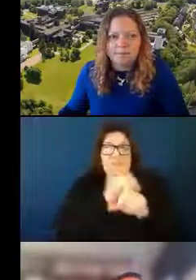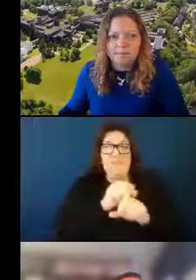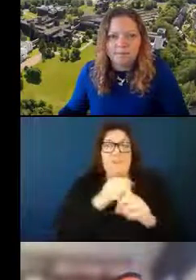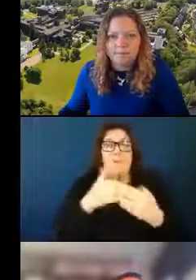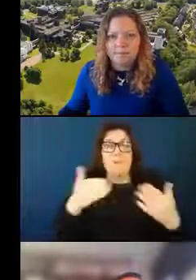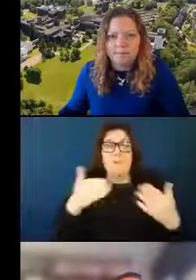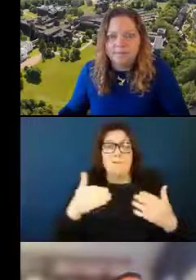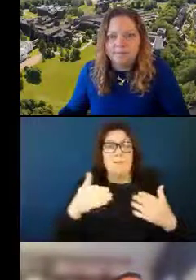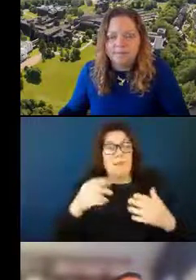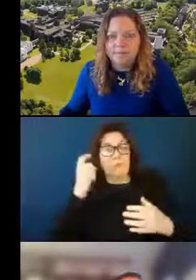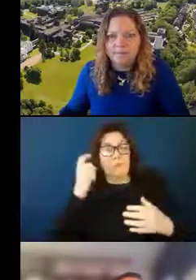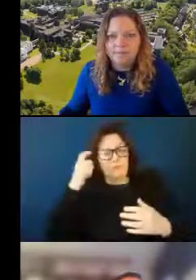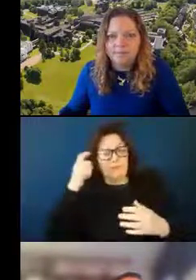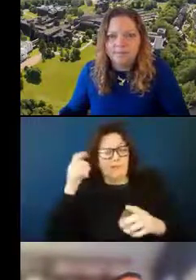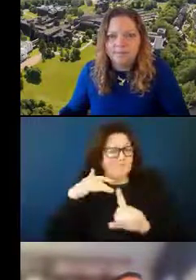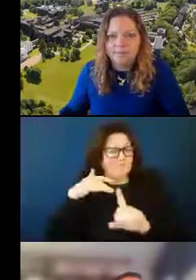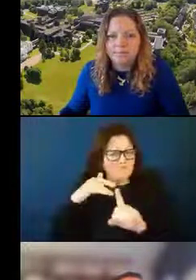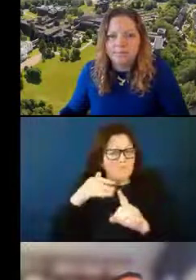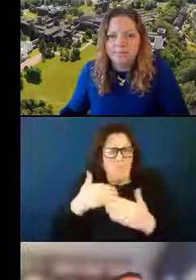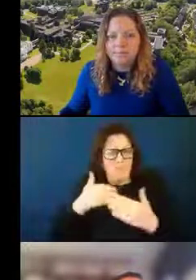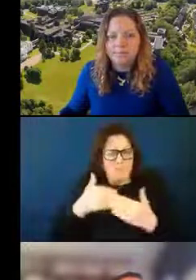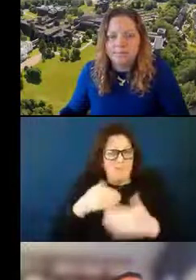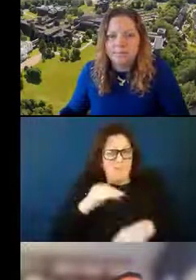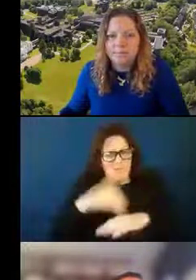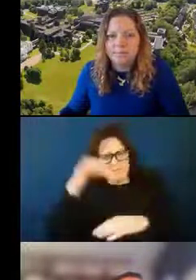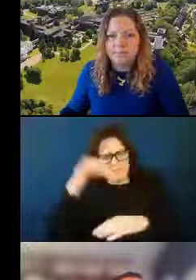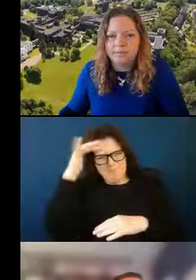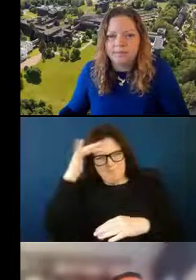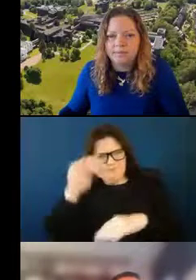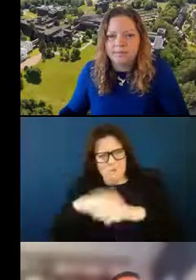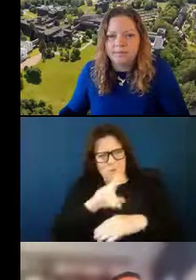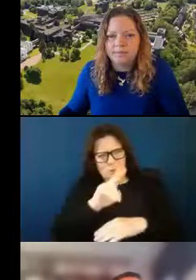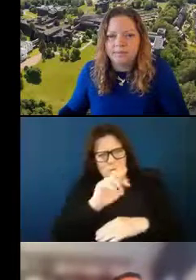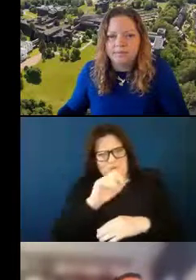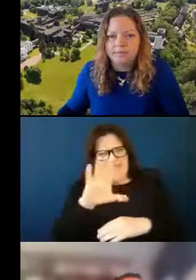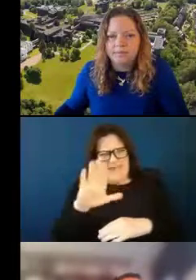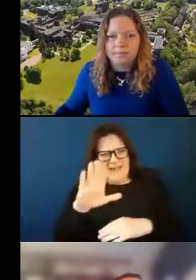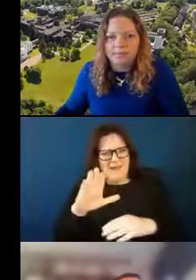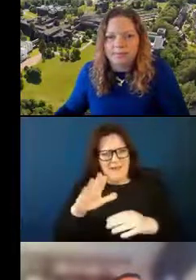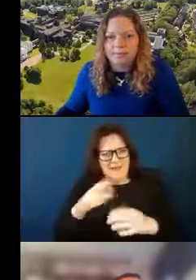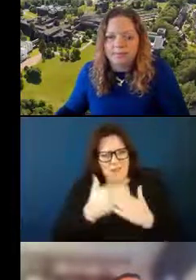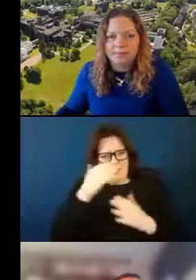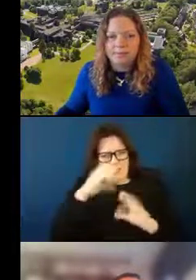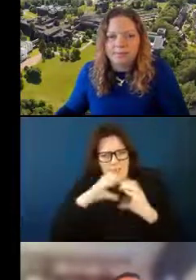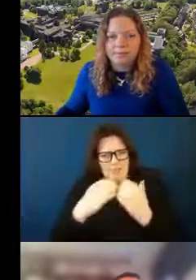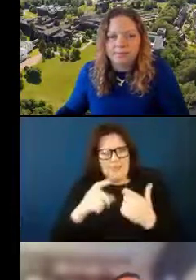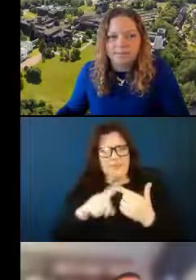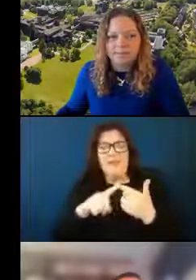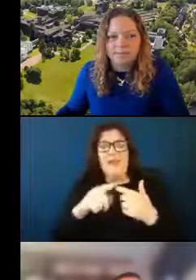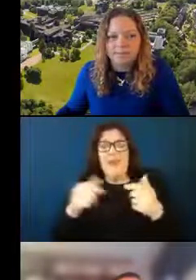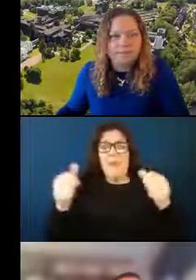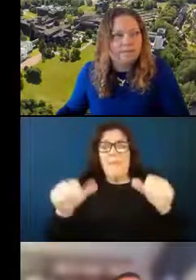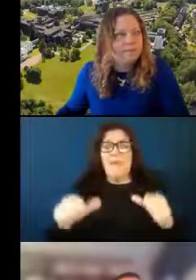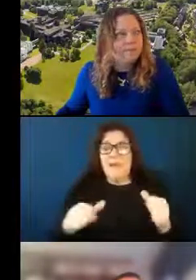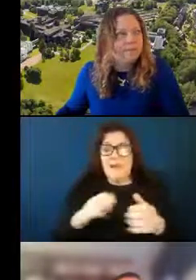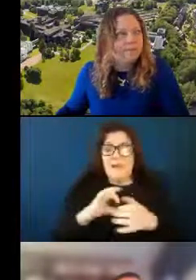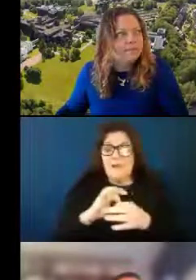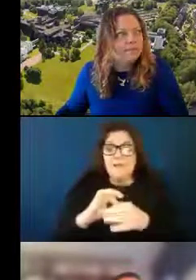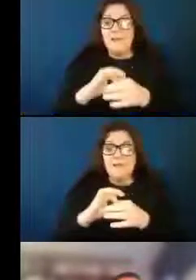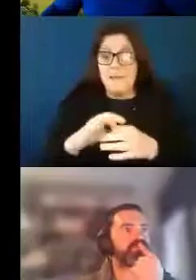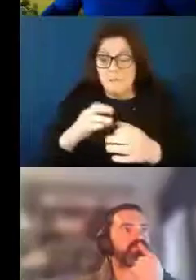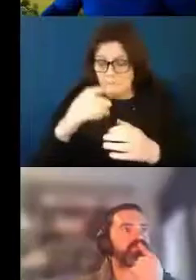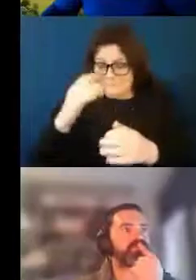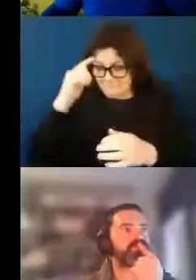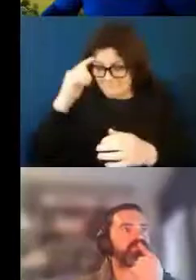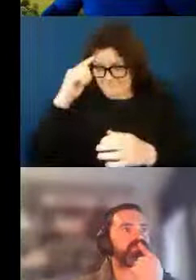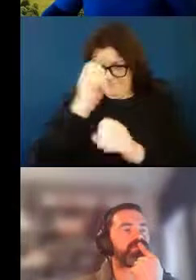of a vibrant UDL professional learning community. Secondly, to apply core concepts of universal design along with